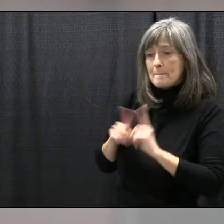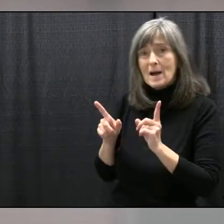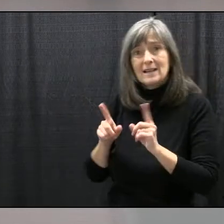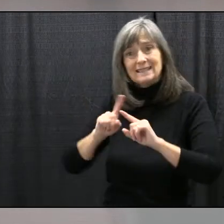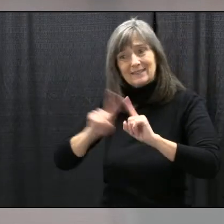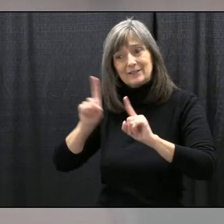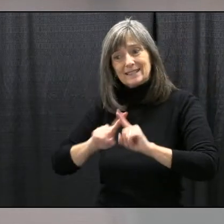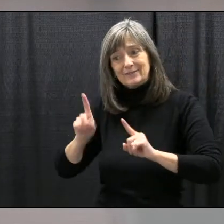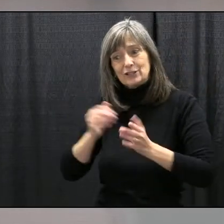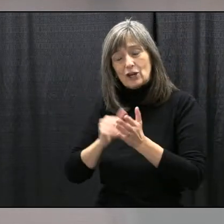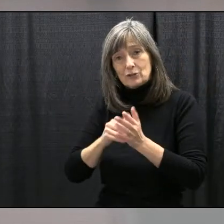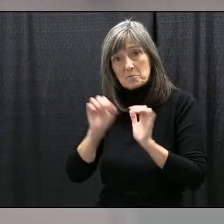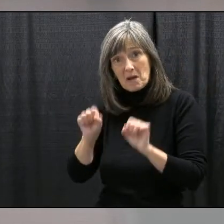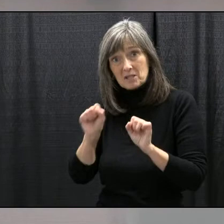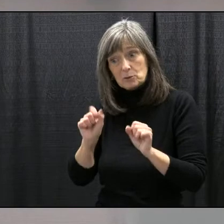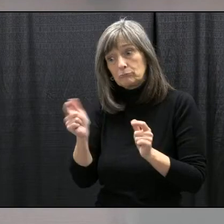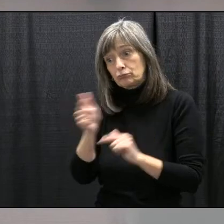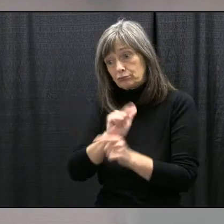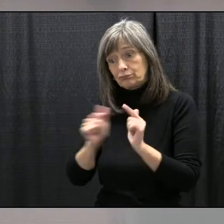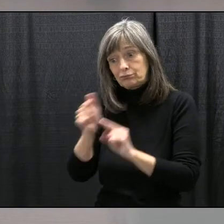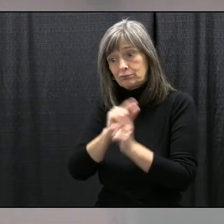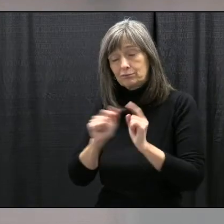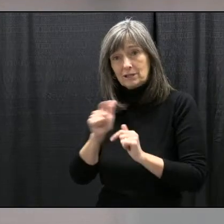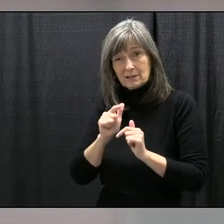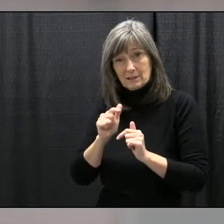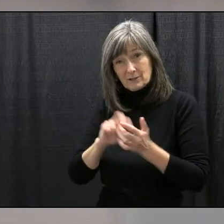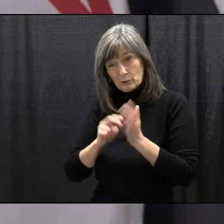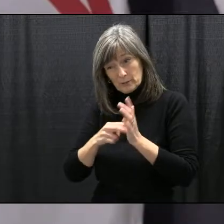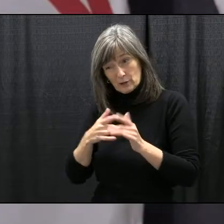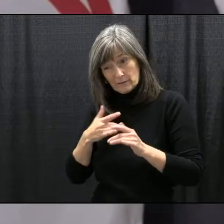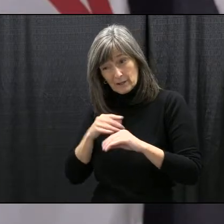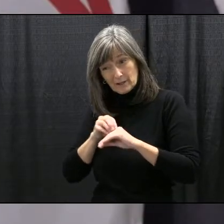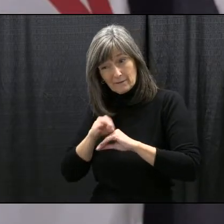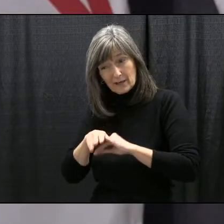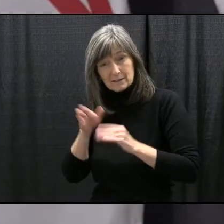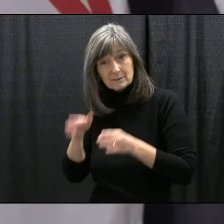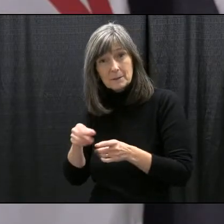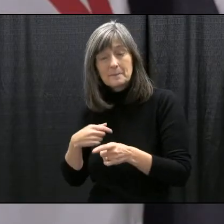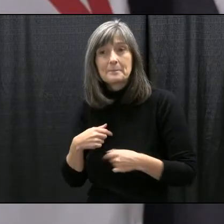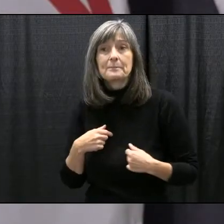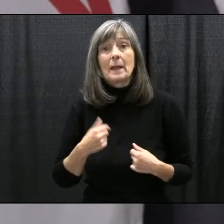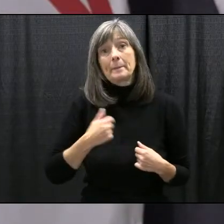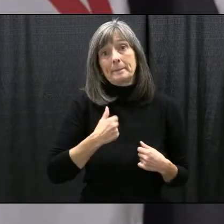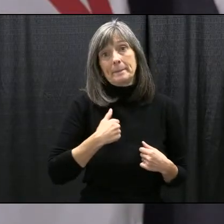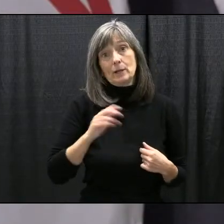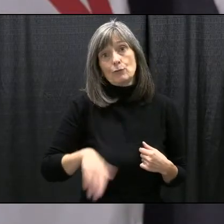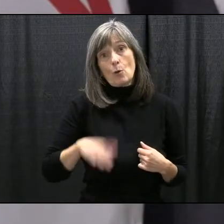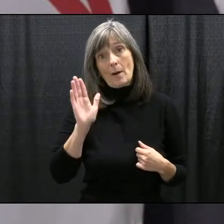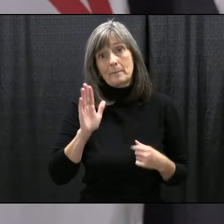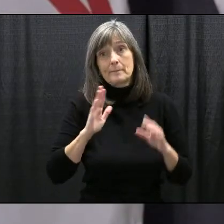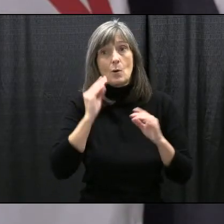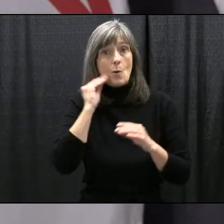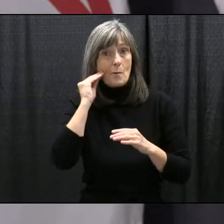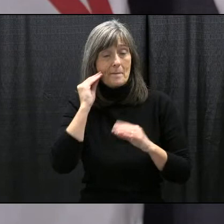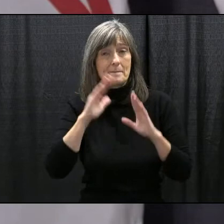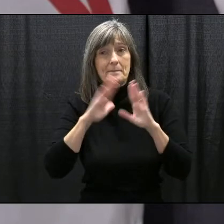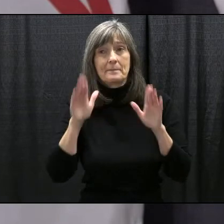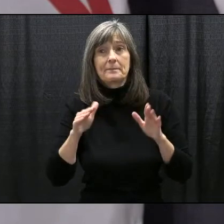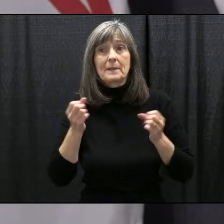it's not the same person. And will that affect continuity and quality of care? Well, I grew up in a household with